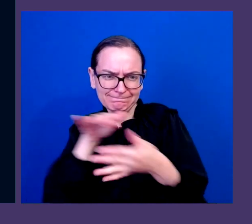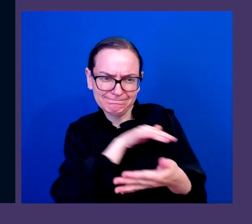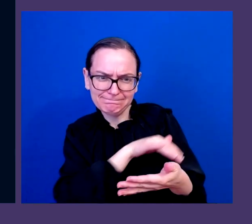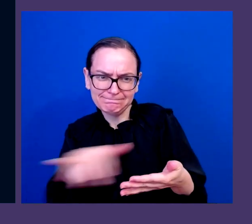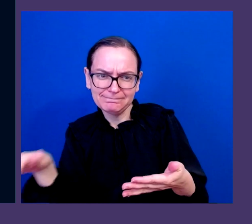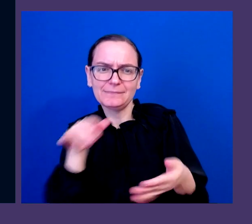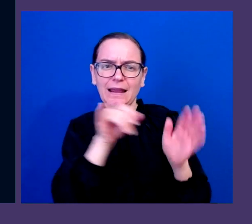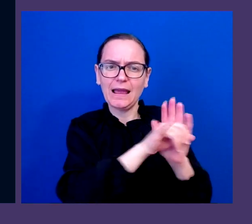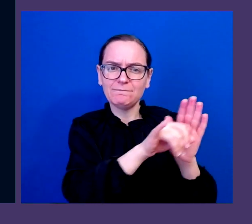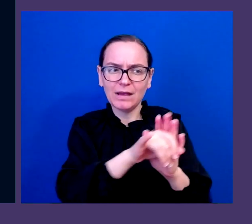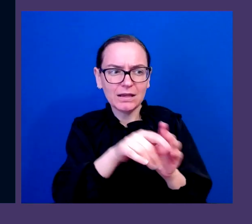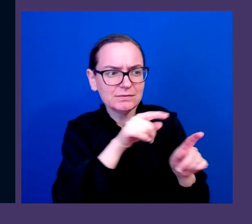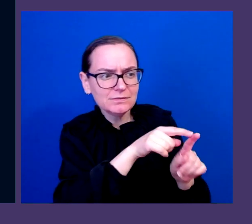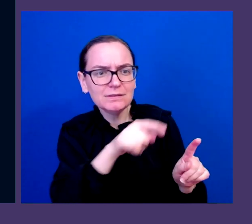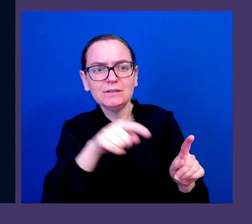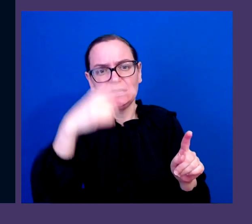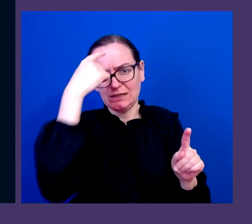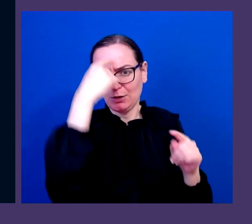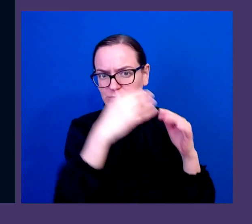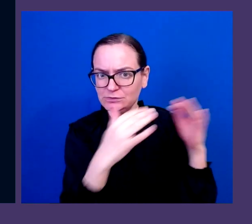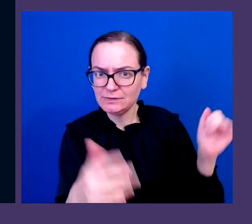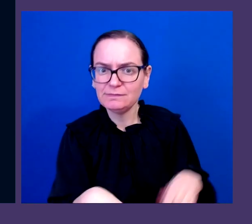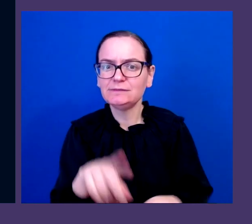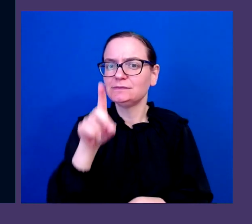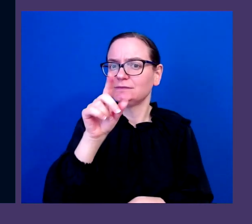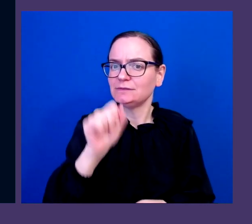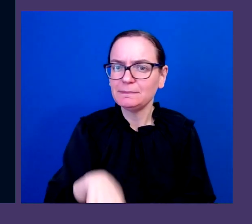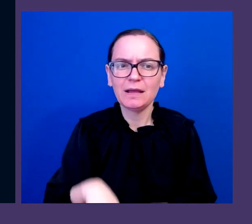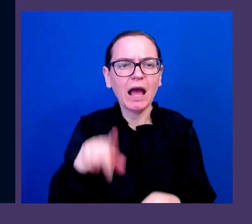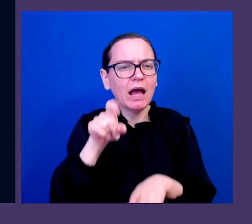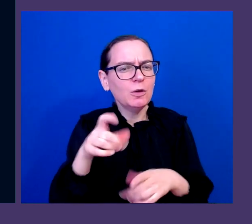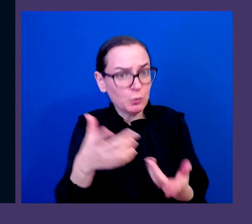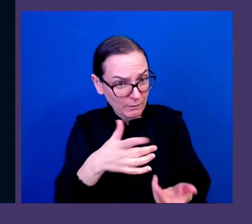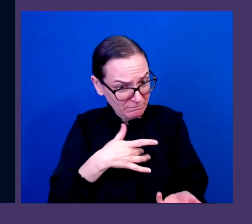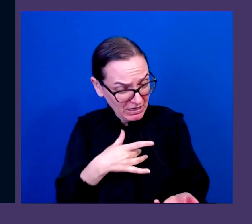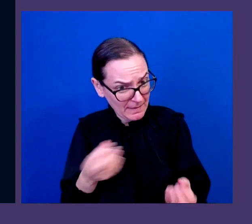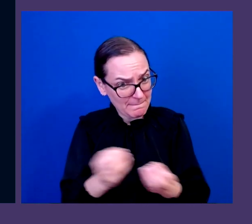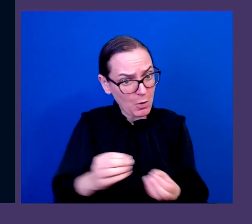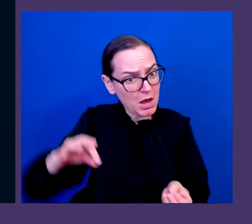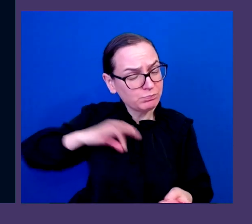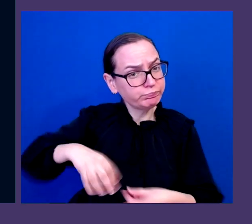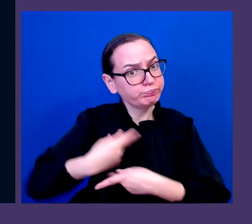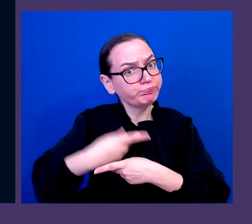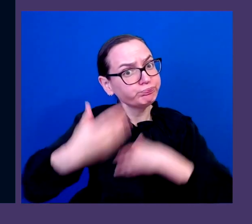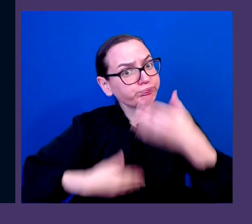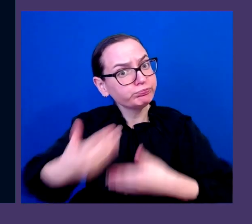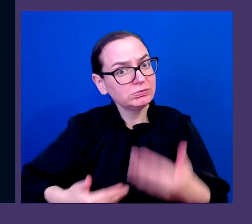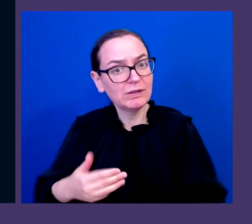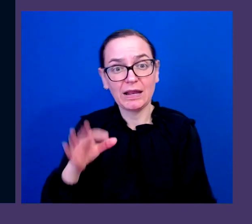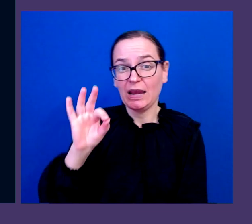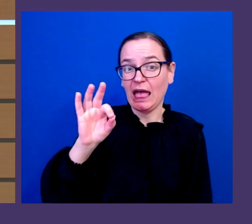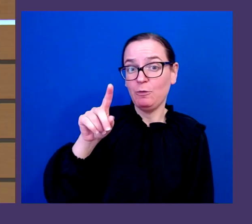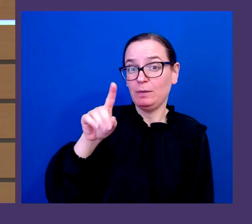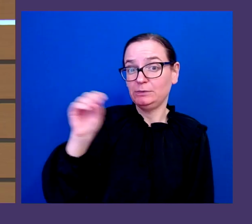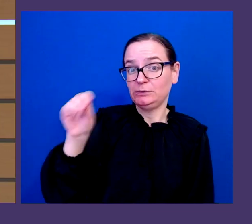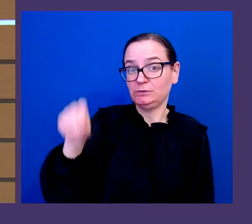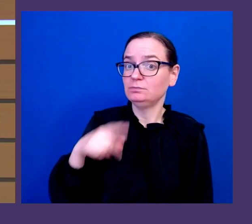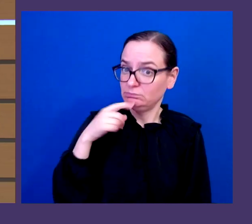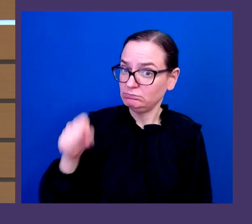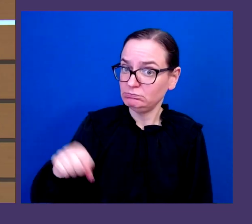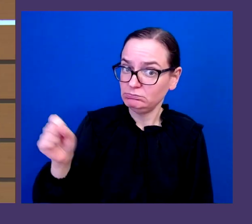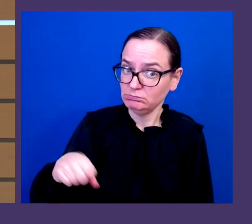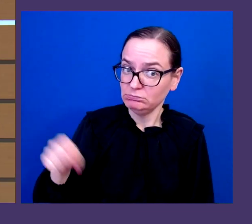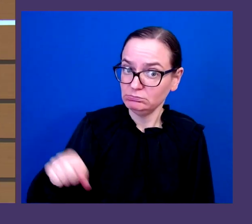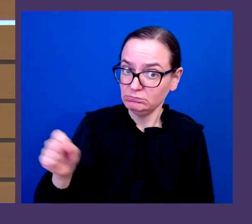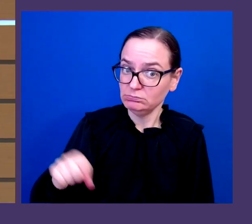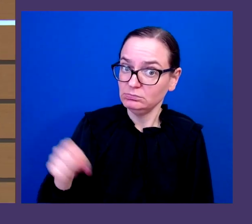aka.ms/Copilot study. The early version of Copilot see it as a helpful assistive technology, and we're just getting started.